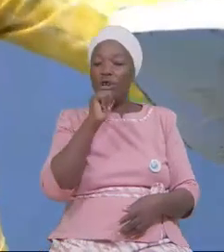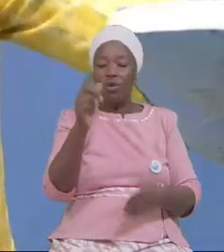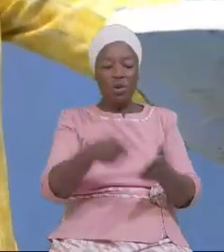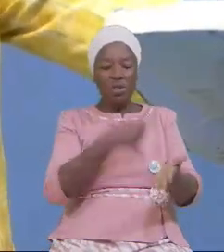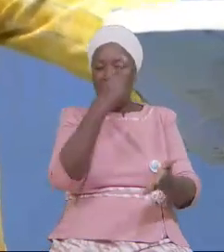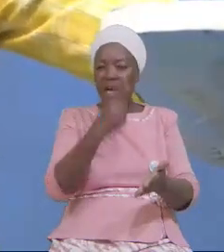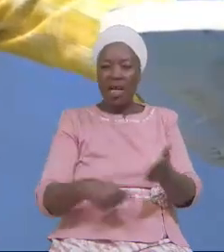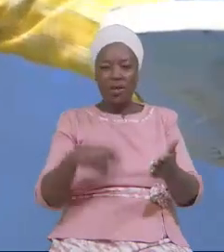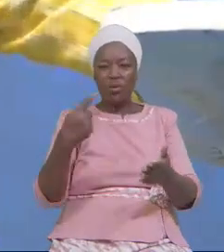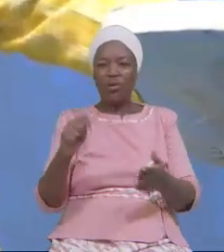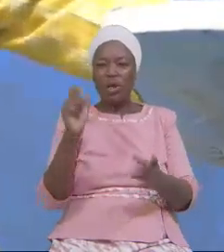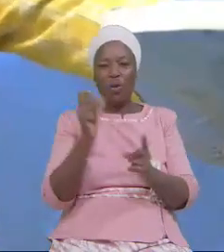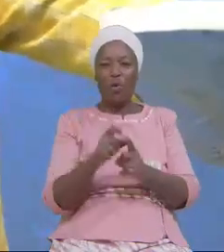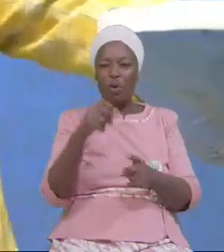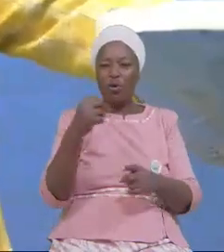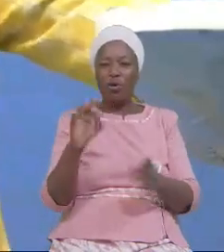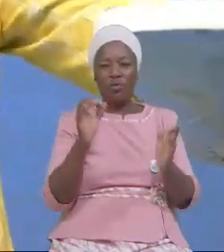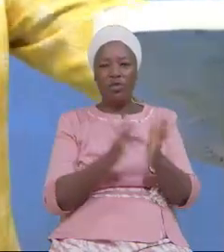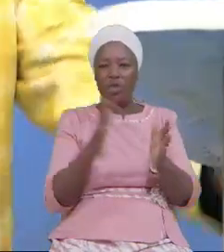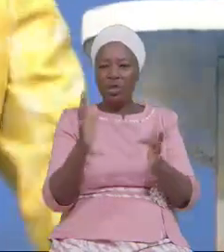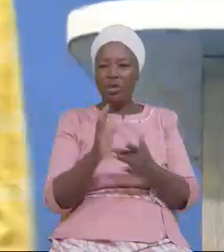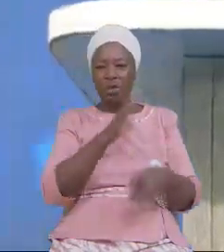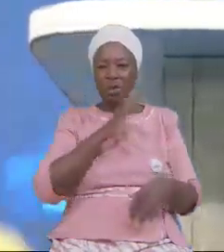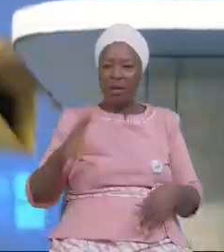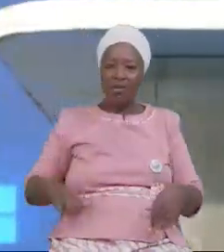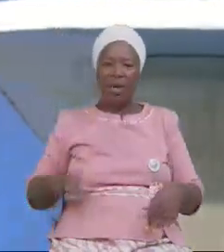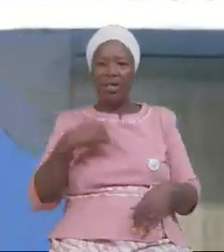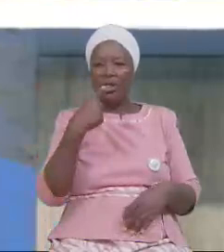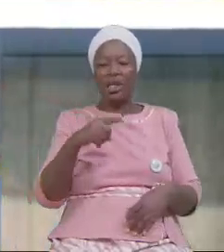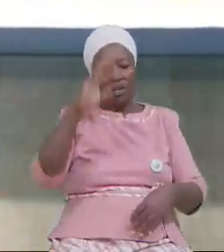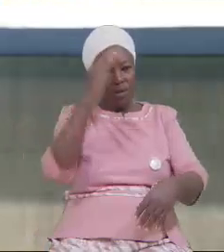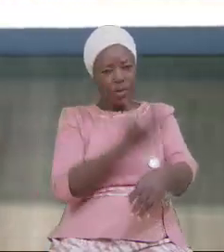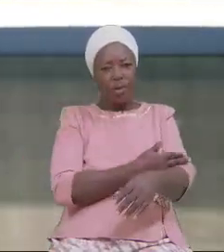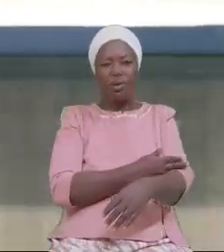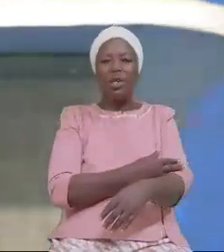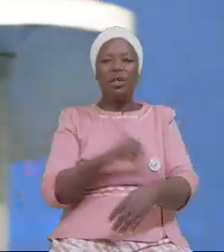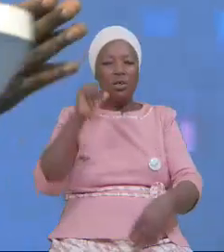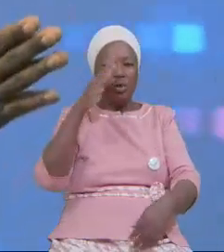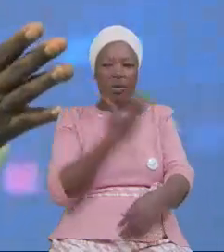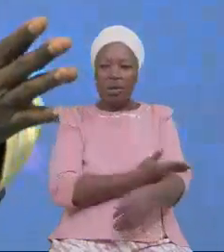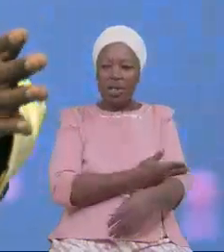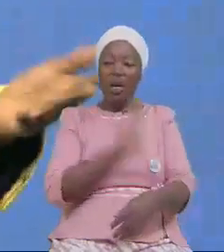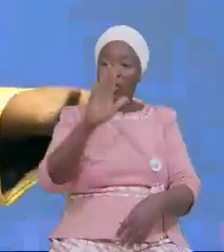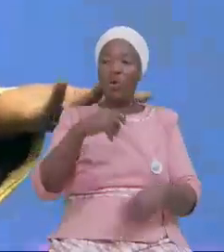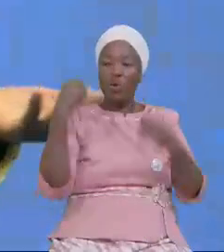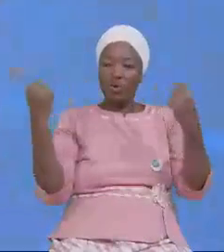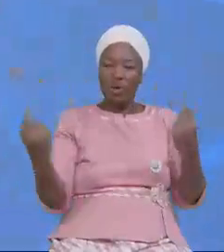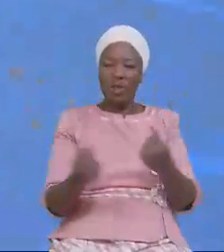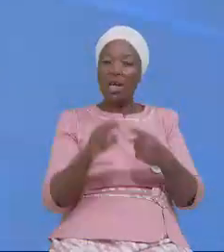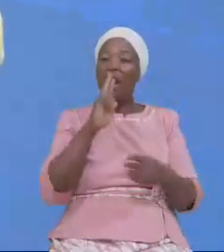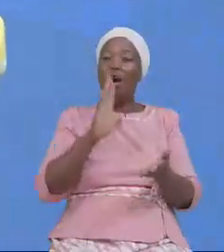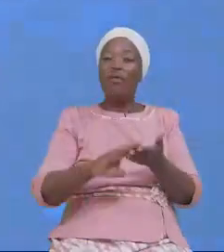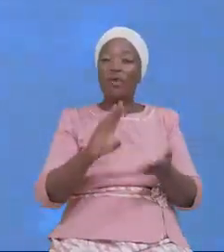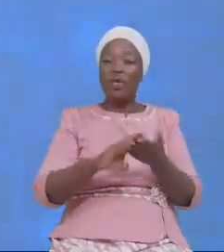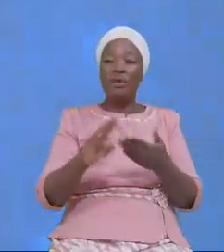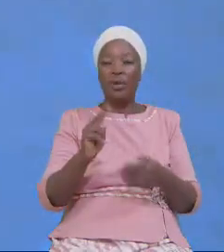the word of Jesus Christ. He said, son, he said, daughter, your sins are forgiven.